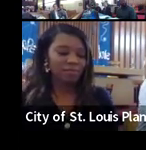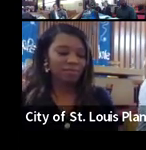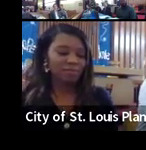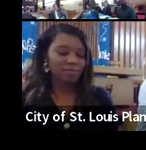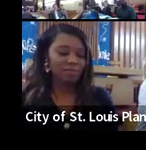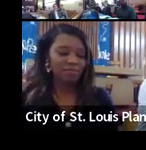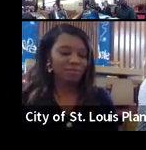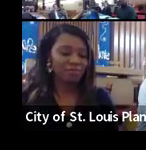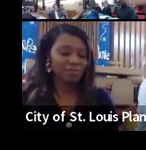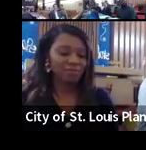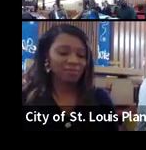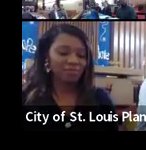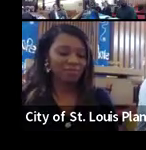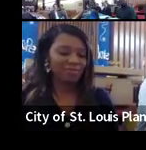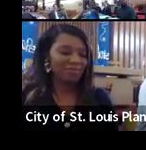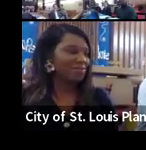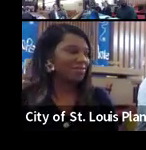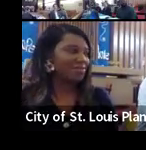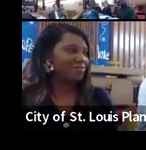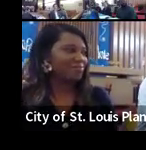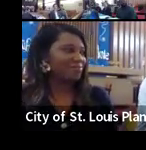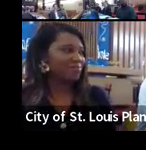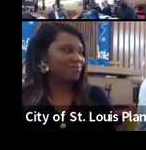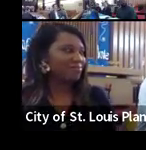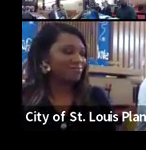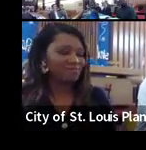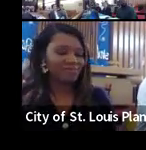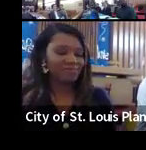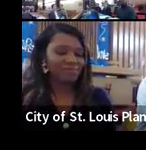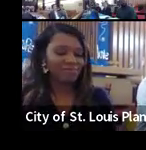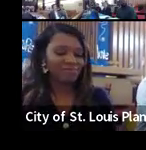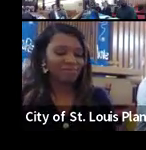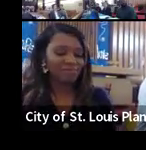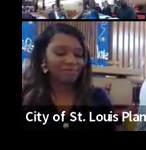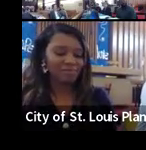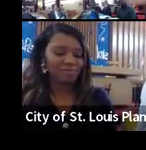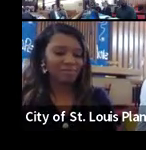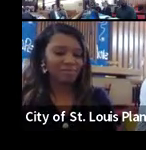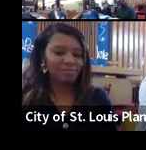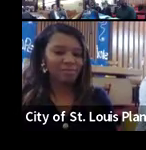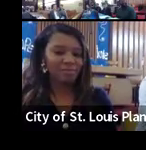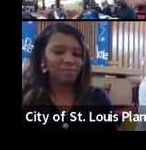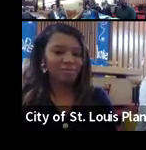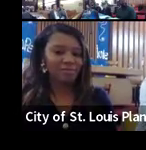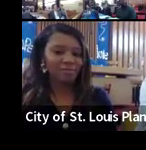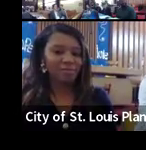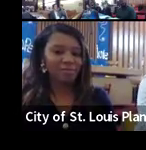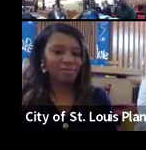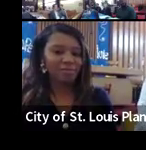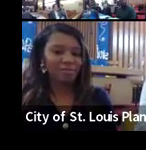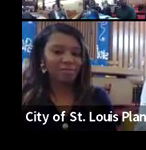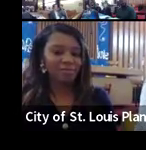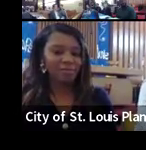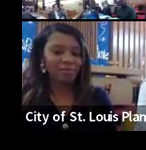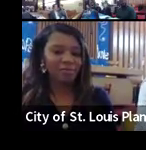plan with implementation. I love seeing design standards. That's incredibly important. I think that'll really help the neighborhood as development